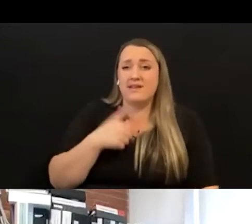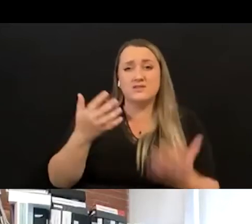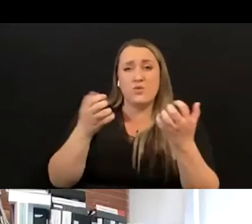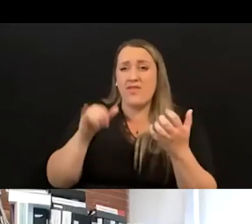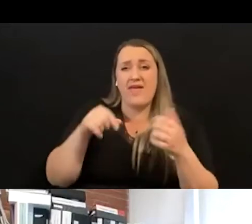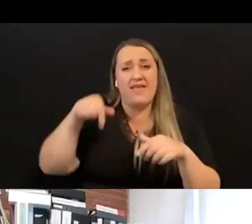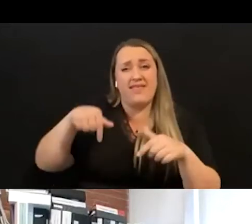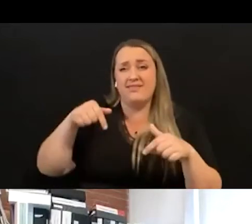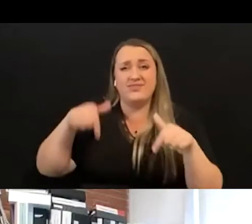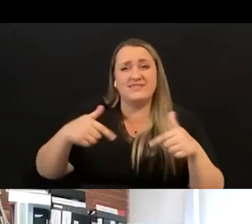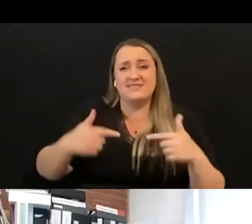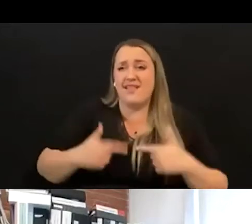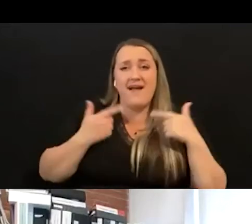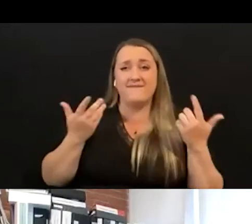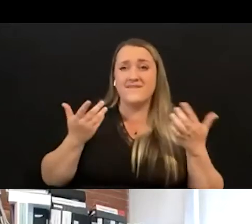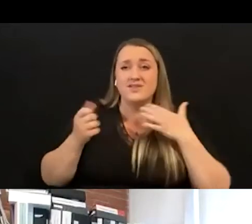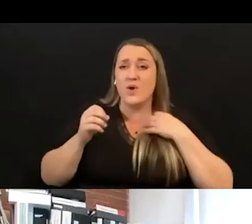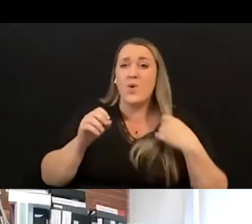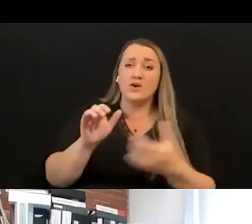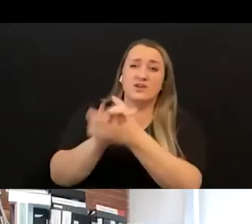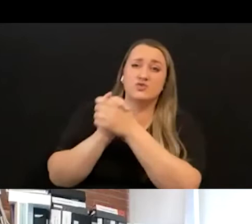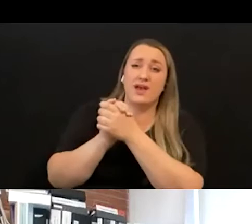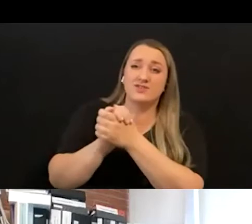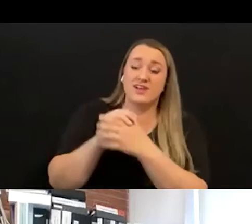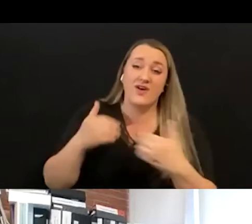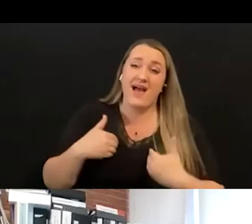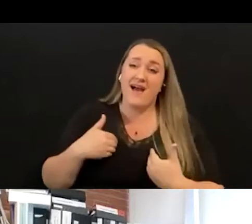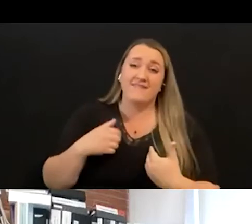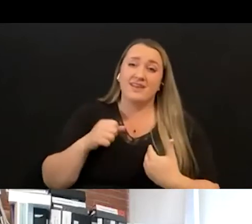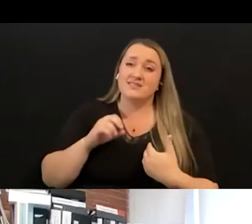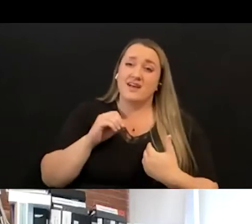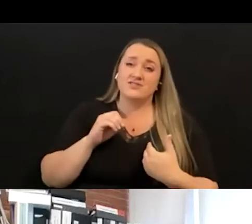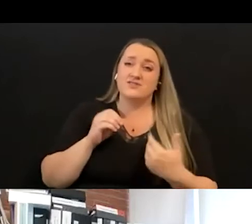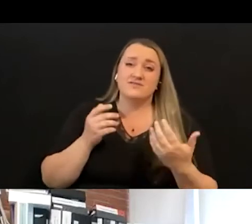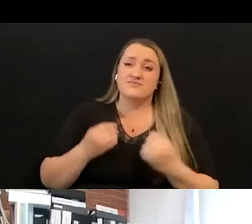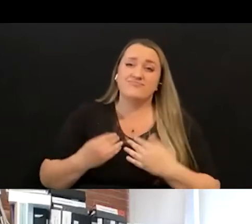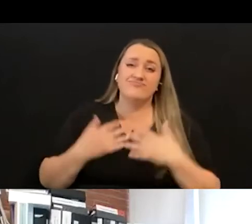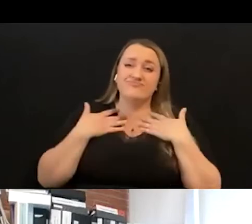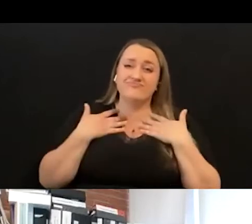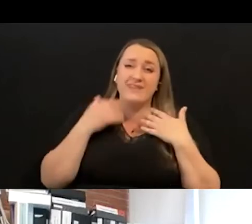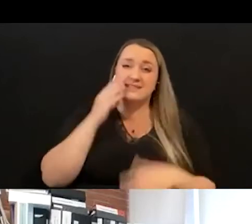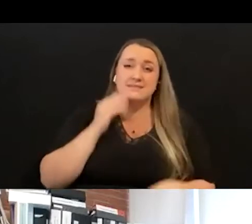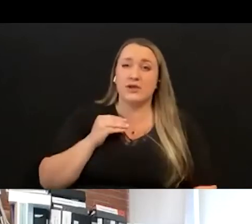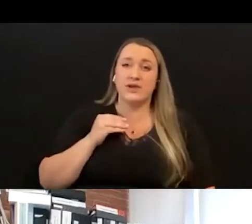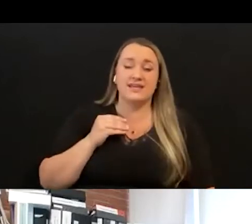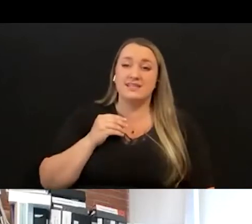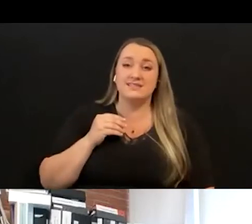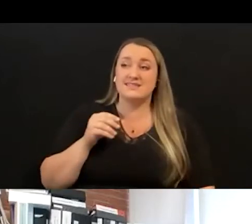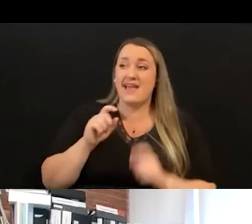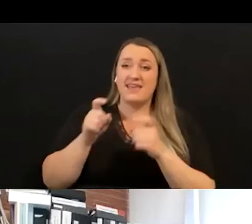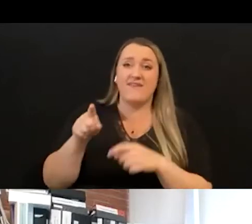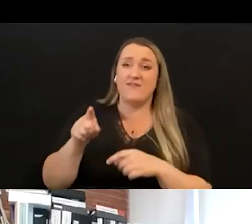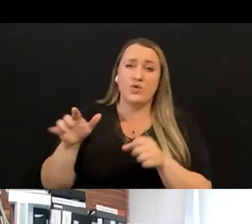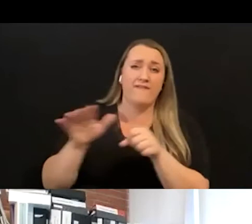And so, congratulations on having such a full experience that gave you, your full